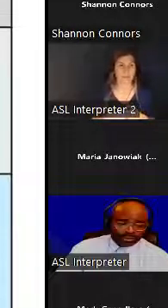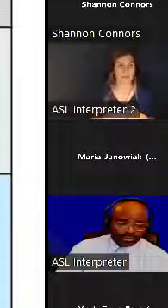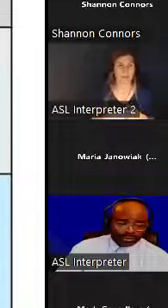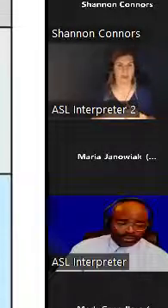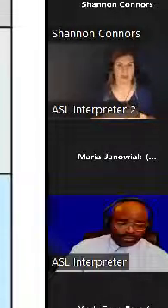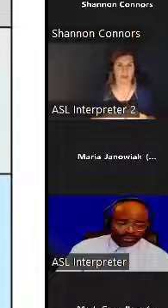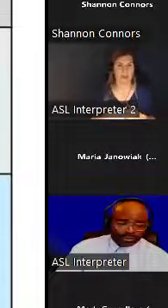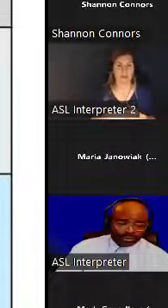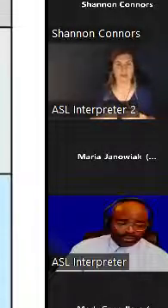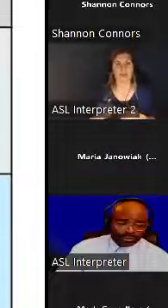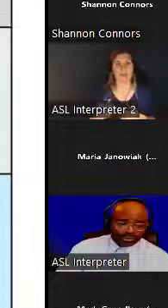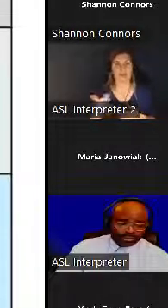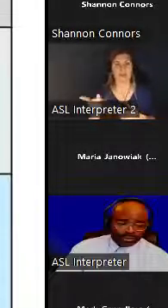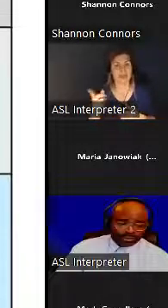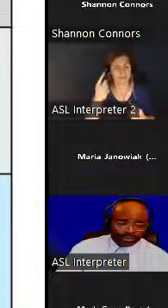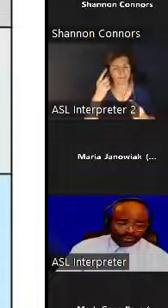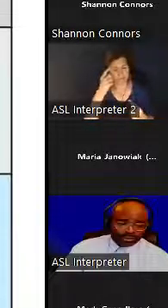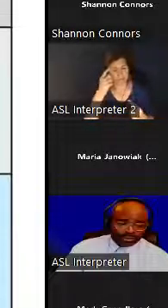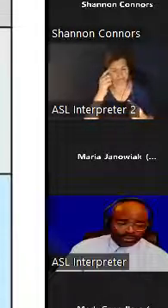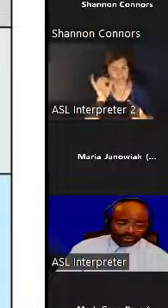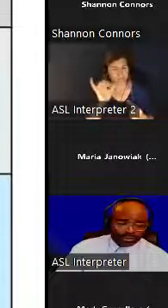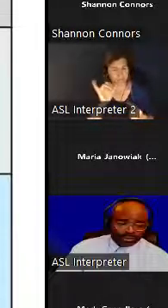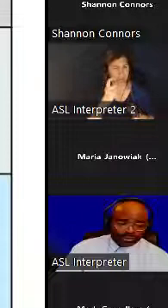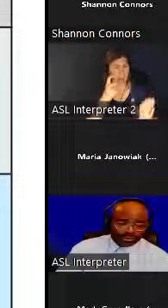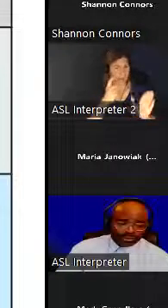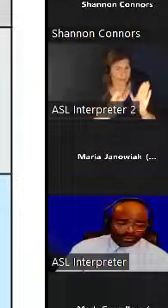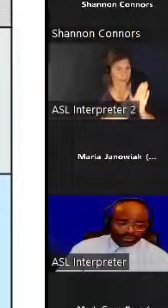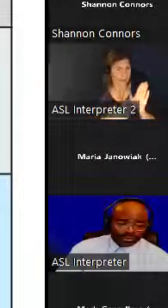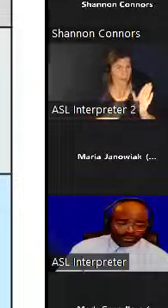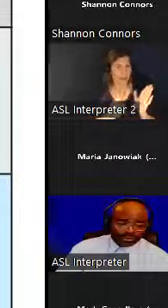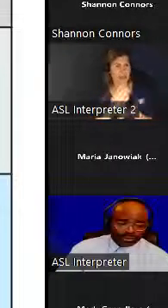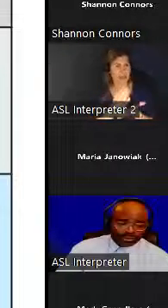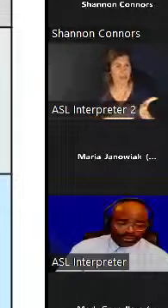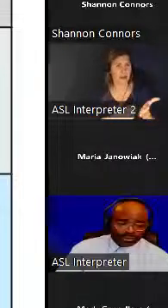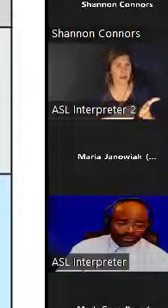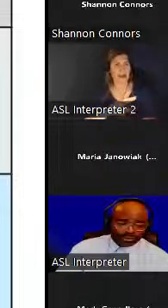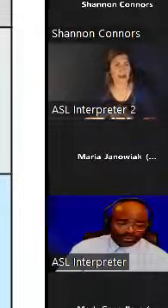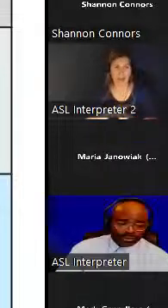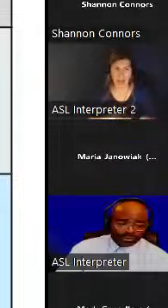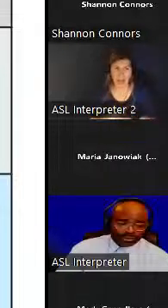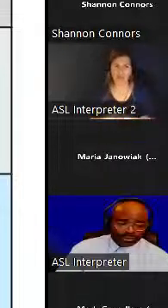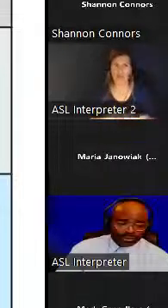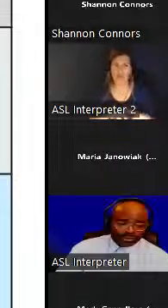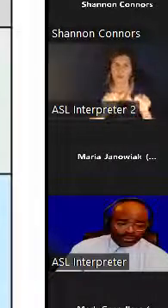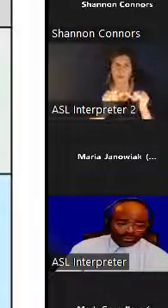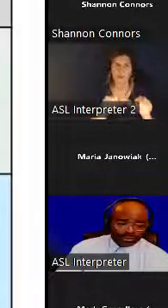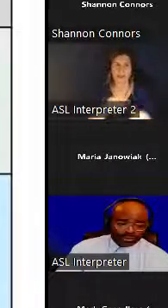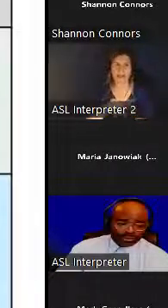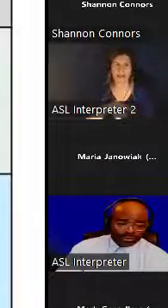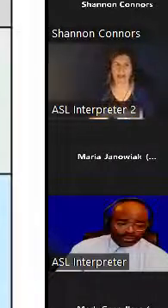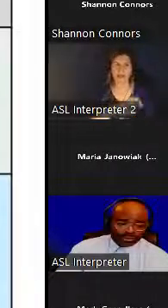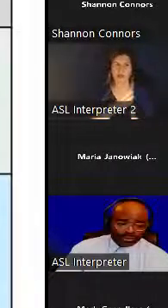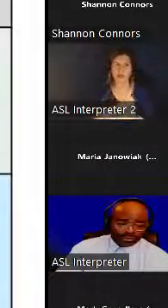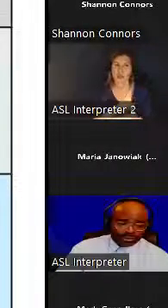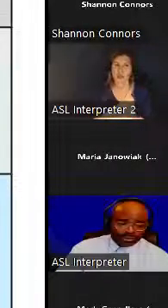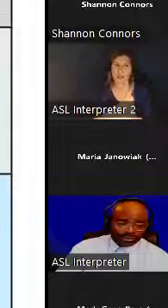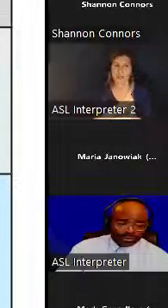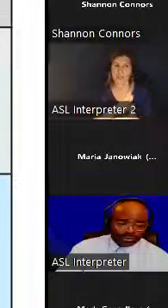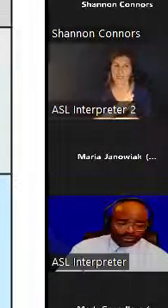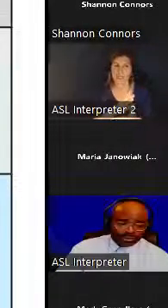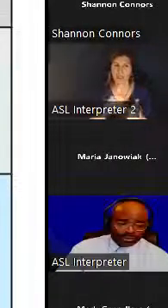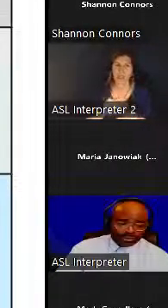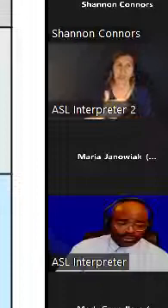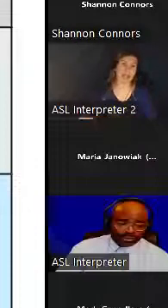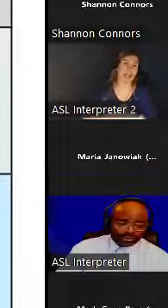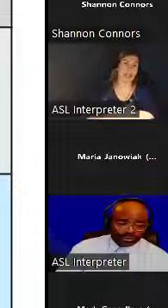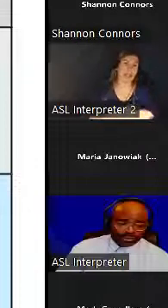specific tactics to mimic or maintain natural disturbances in the river corridor to enhance habitat quality.